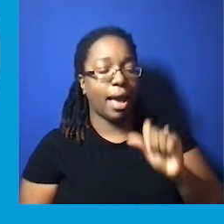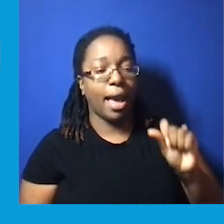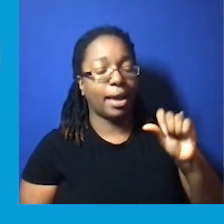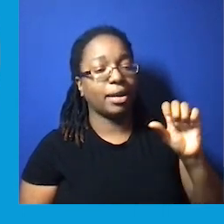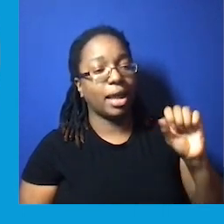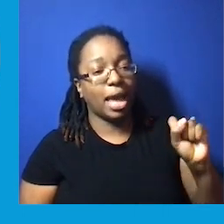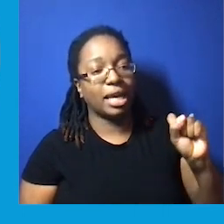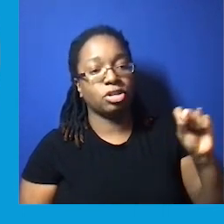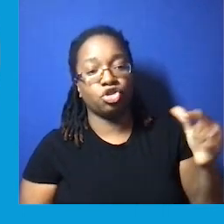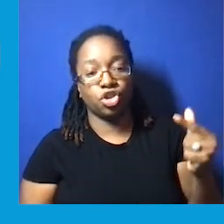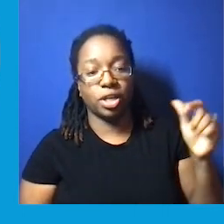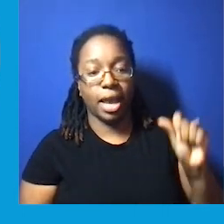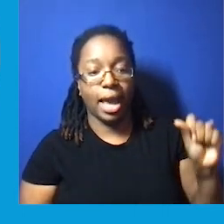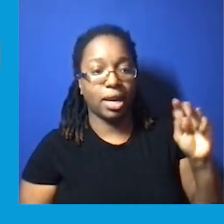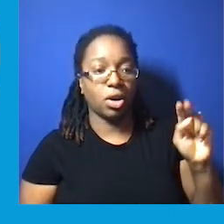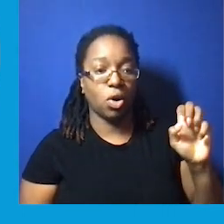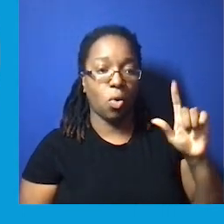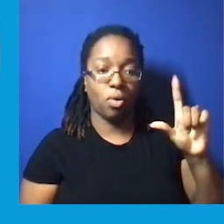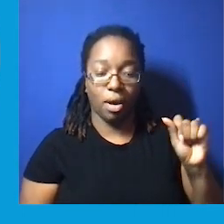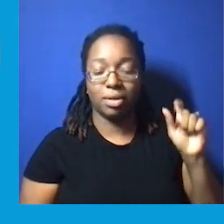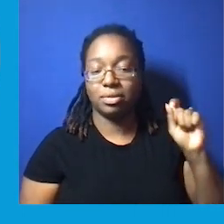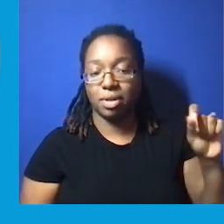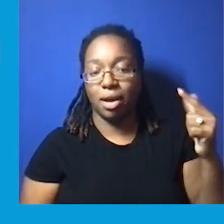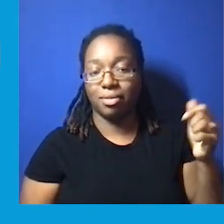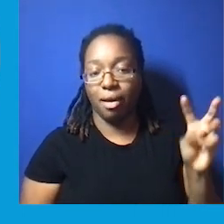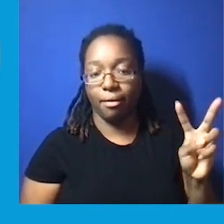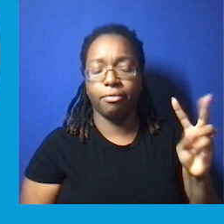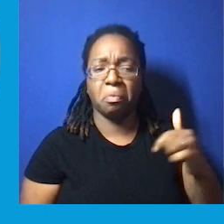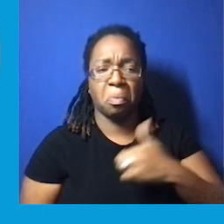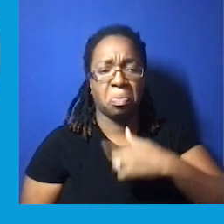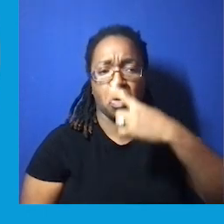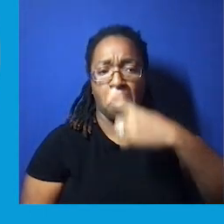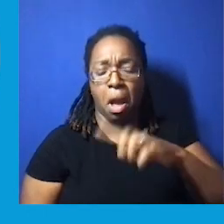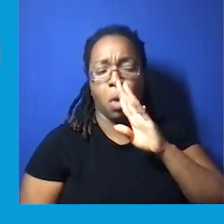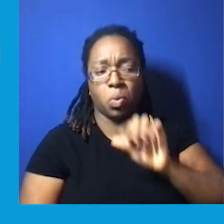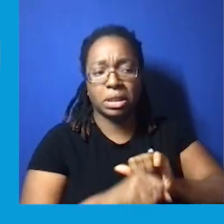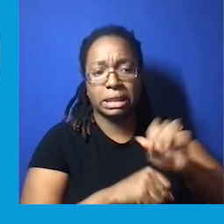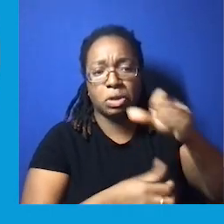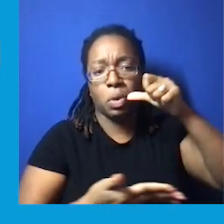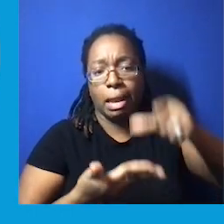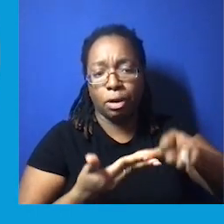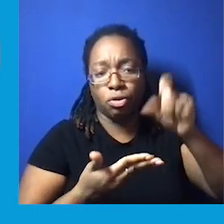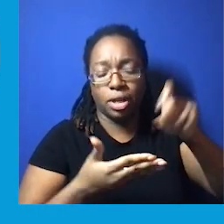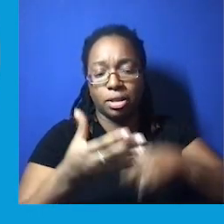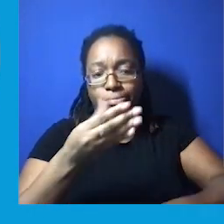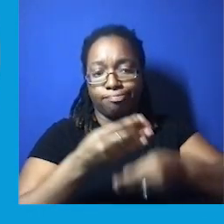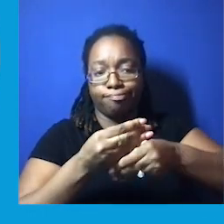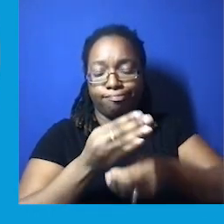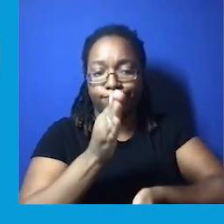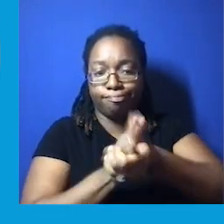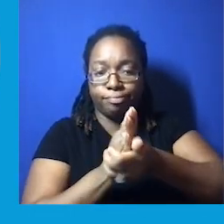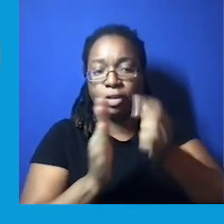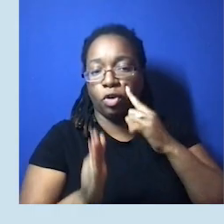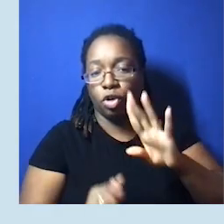oar.sg.fellows@noaa.gov, we will provide that letter that you need to include with your application package.